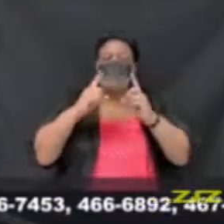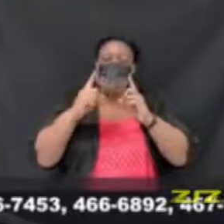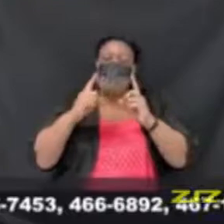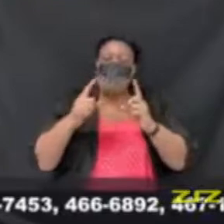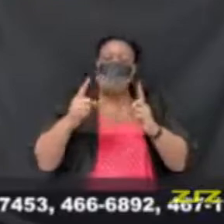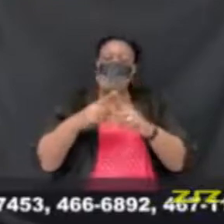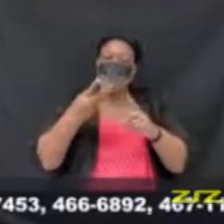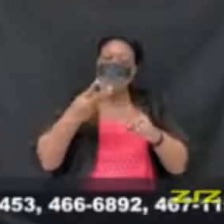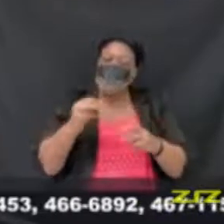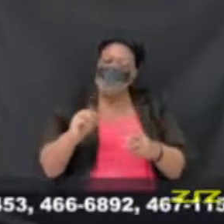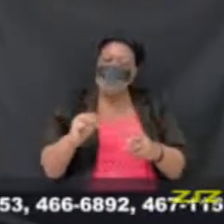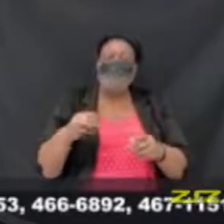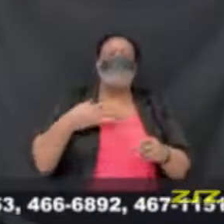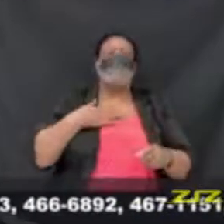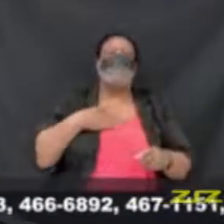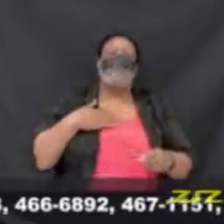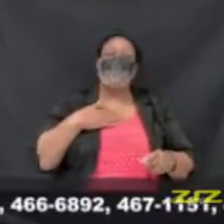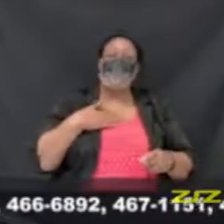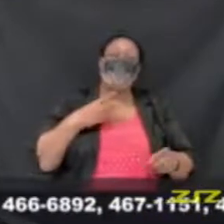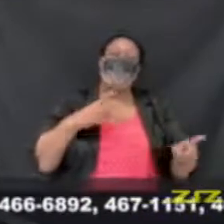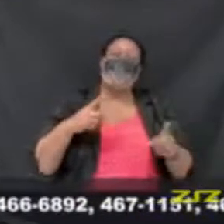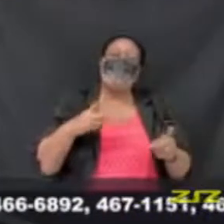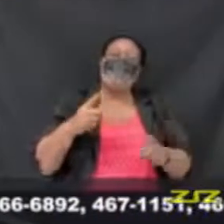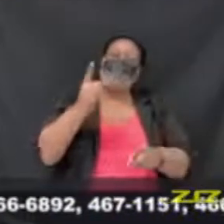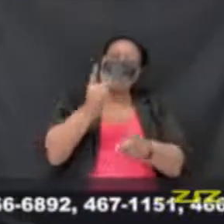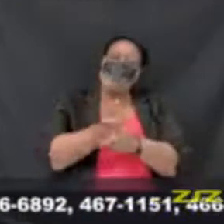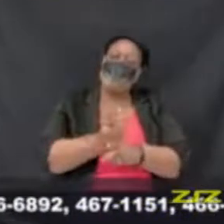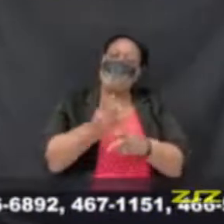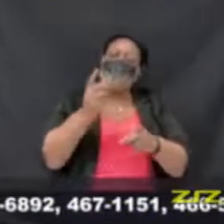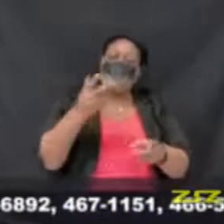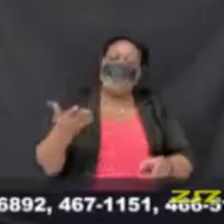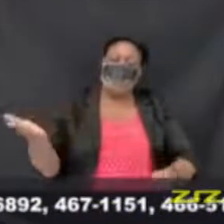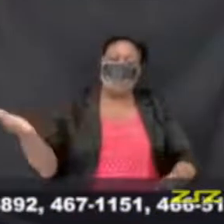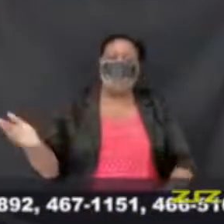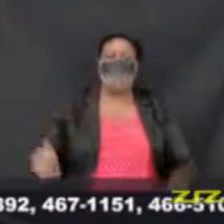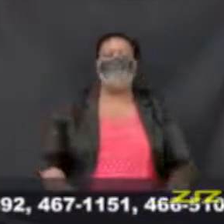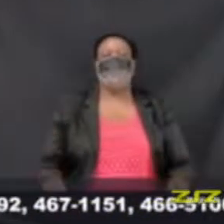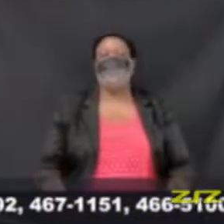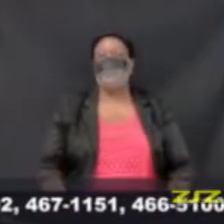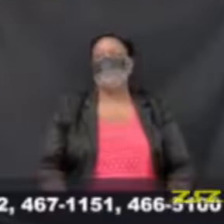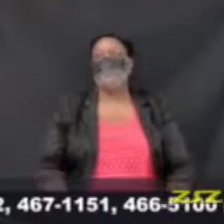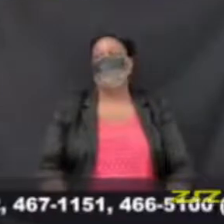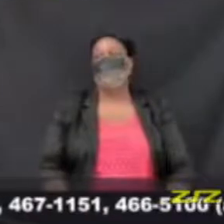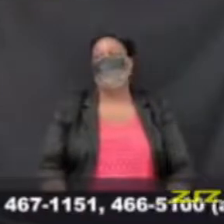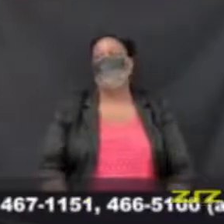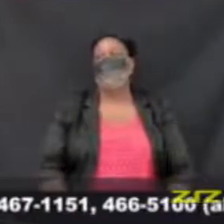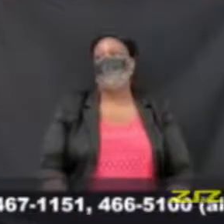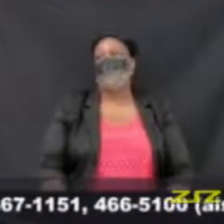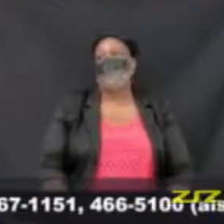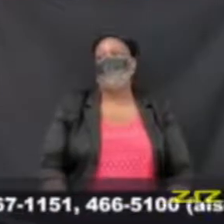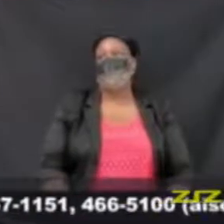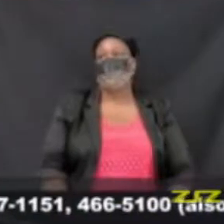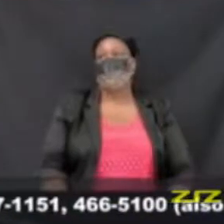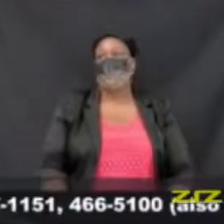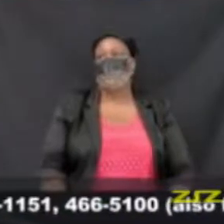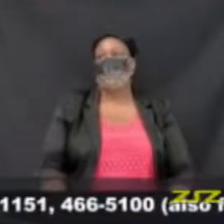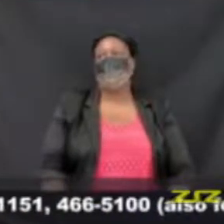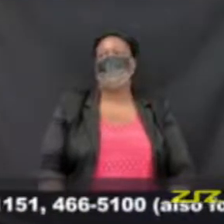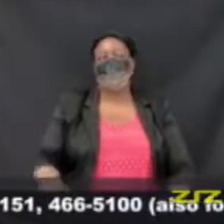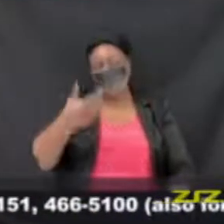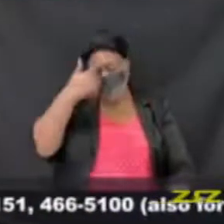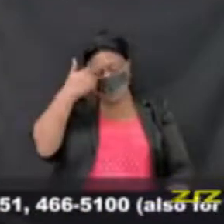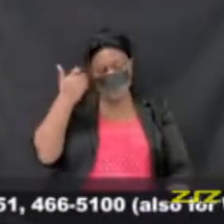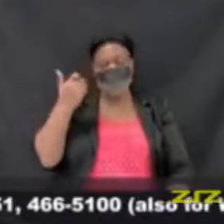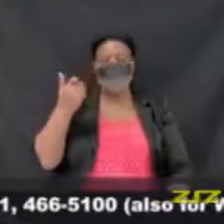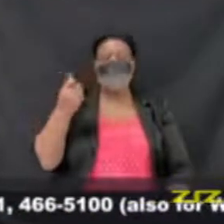the red caps to do what you need to do to become classified and qualified to operate within that particular sector,